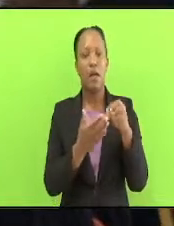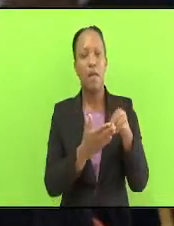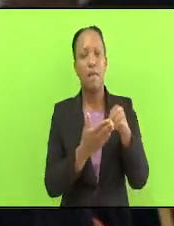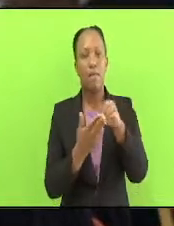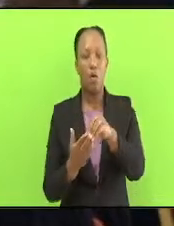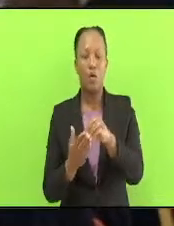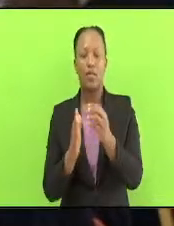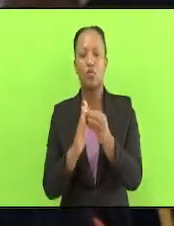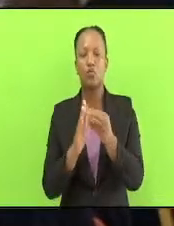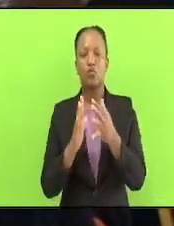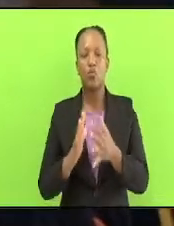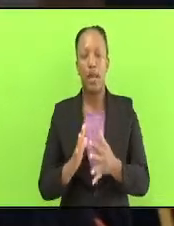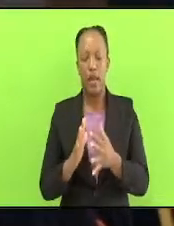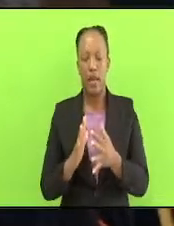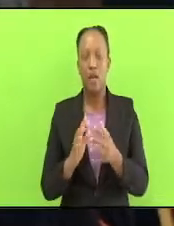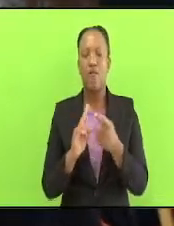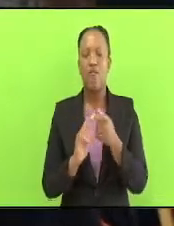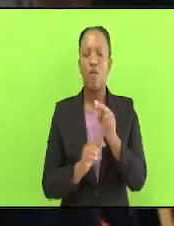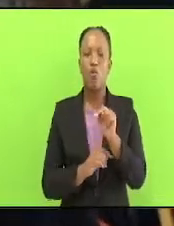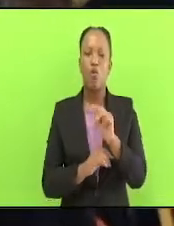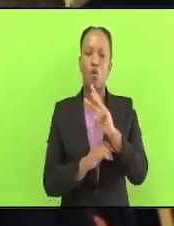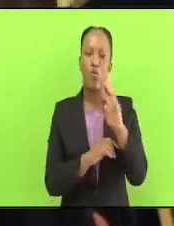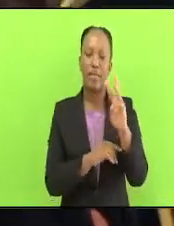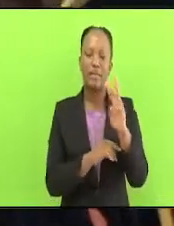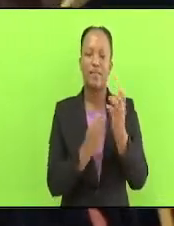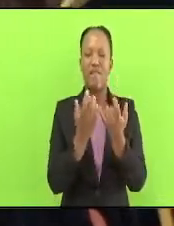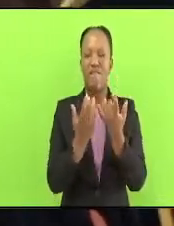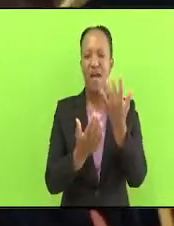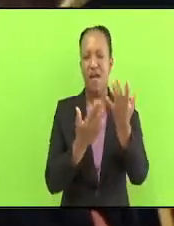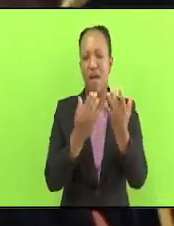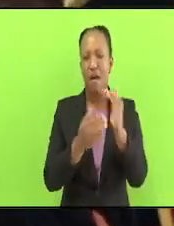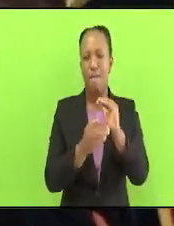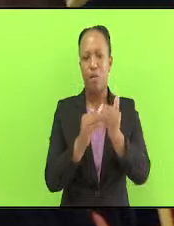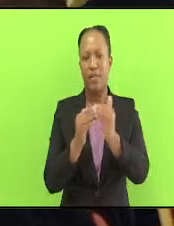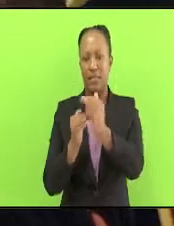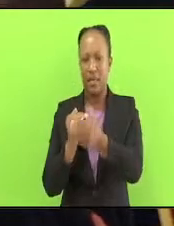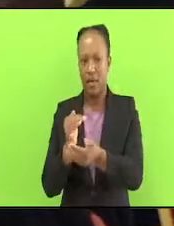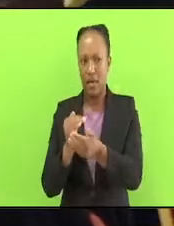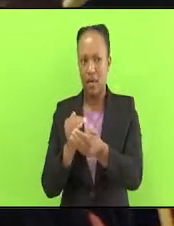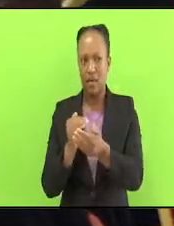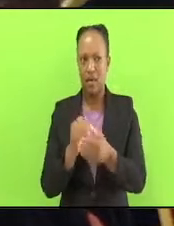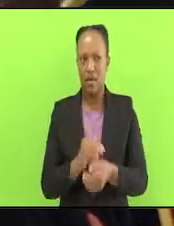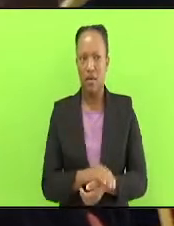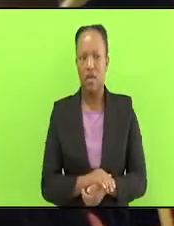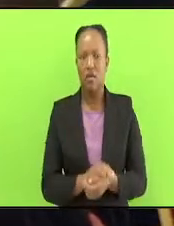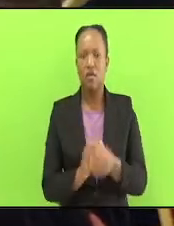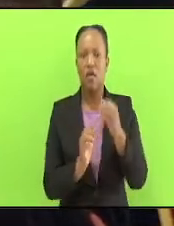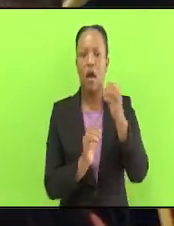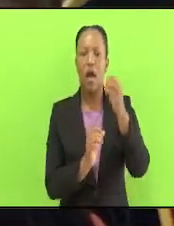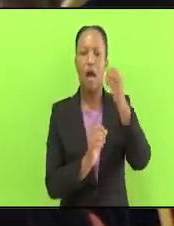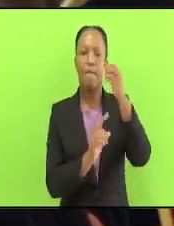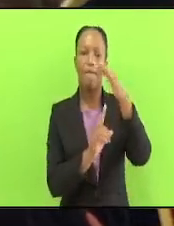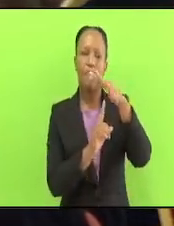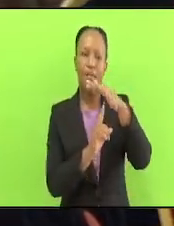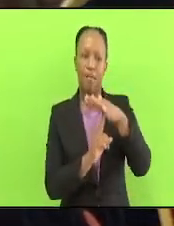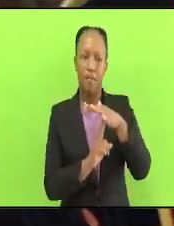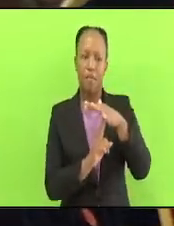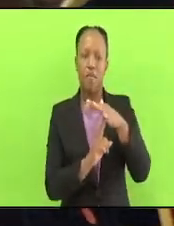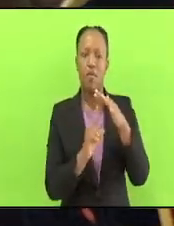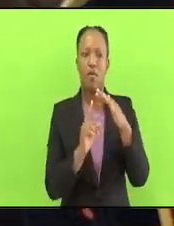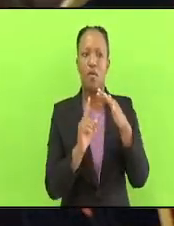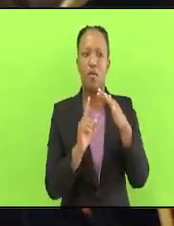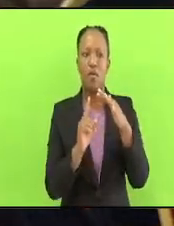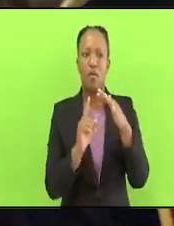Protection Association I came here with some of our students Northwest Umbrella Fire from Protection Association. Northwest